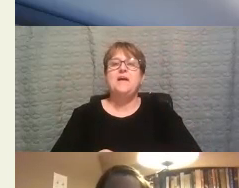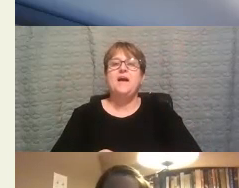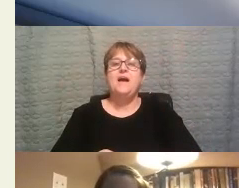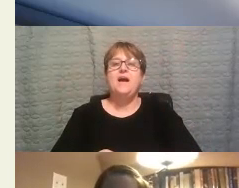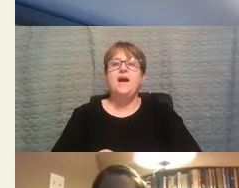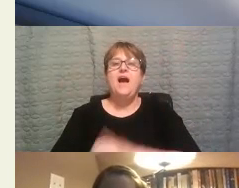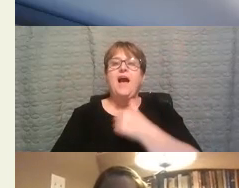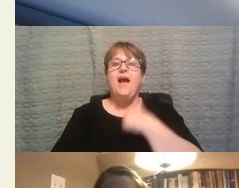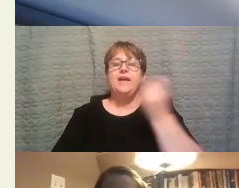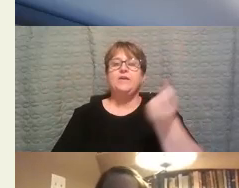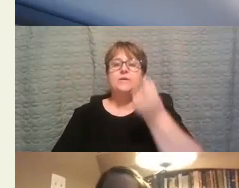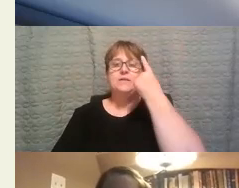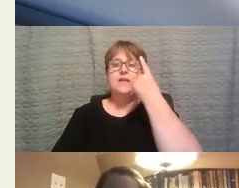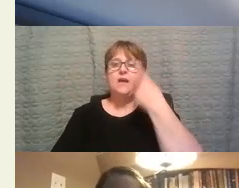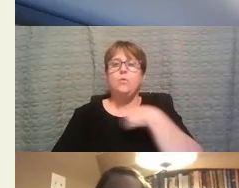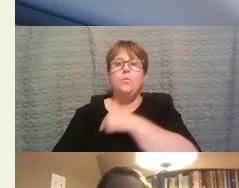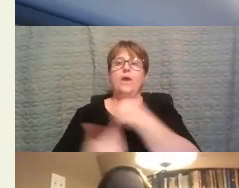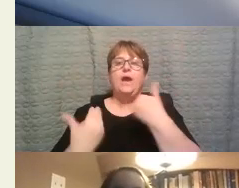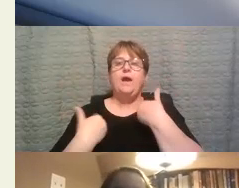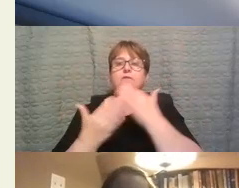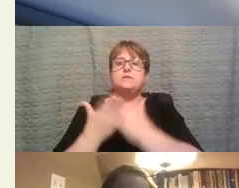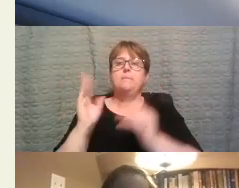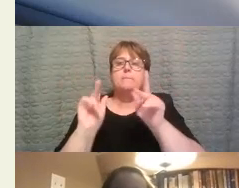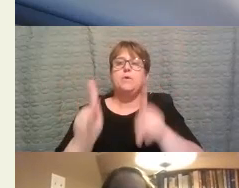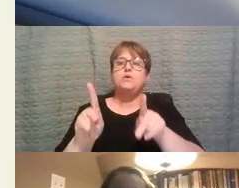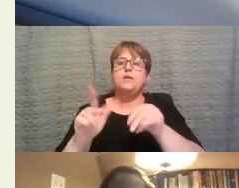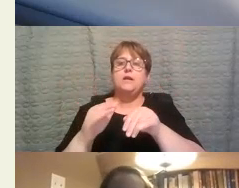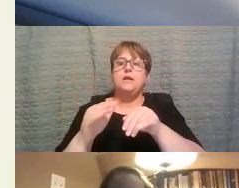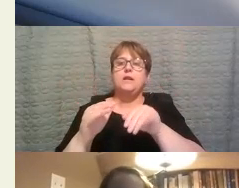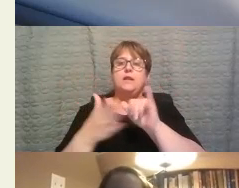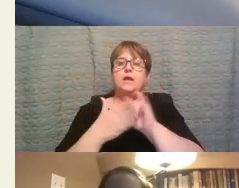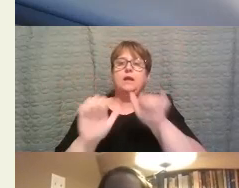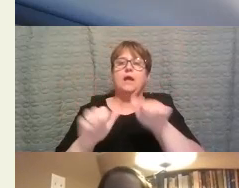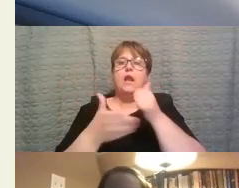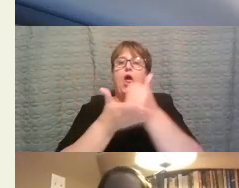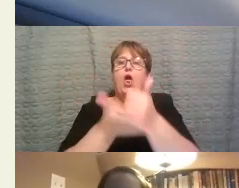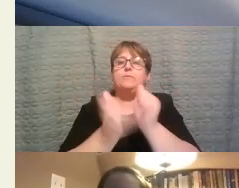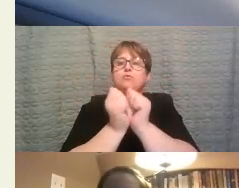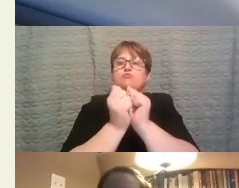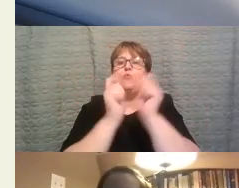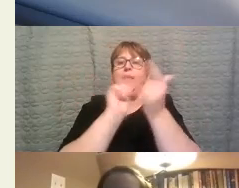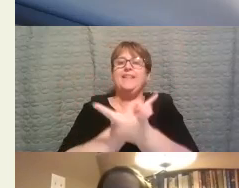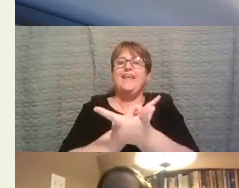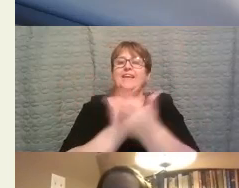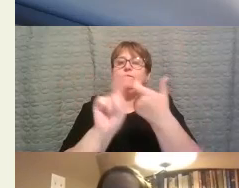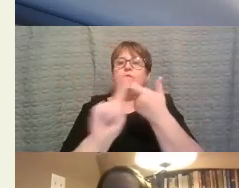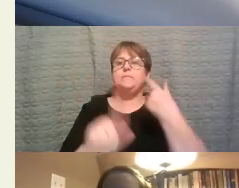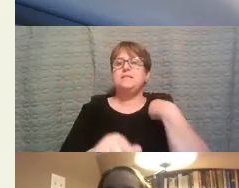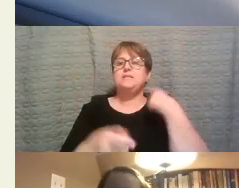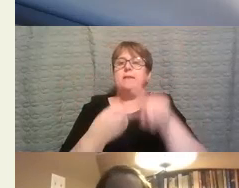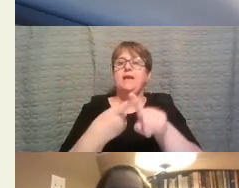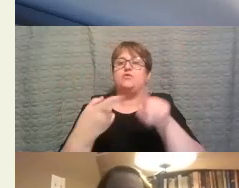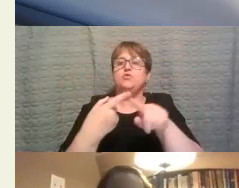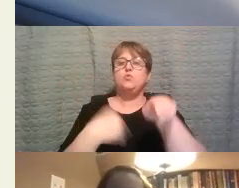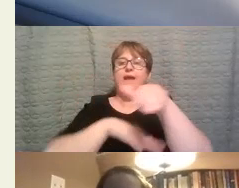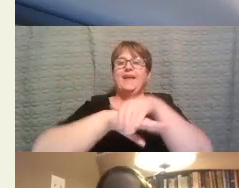I understand that we have somebody in the group that can help to translate from Spanish to